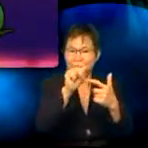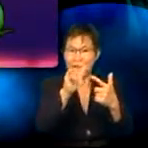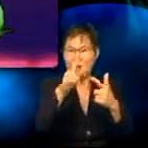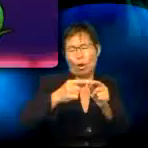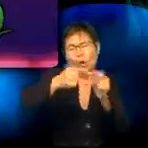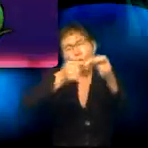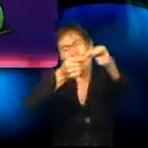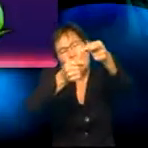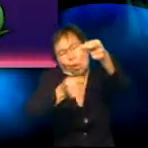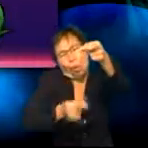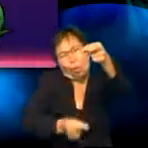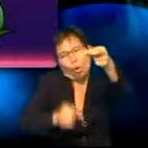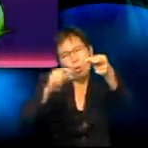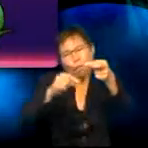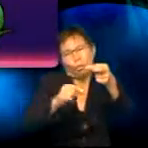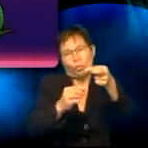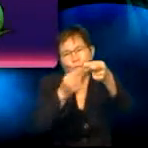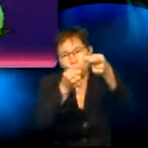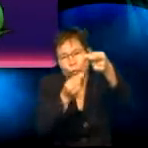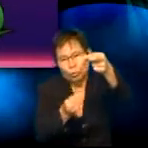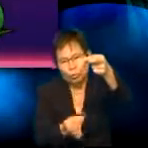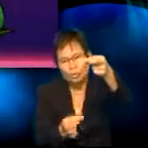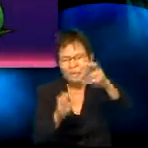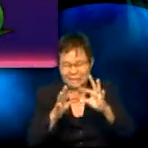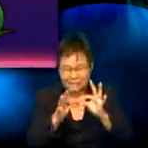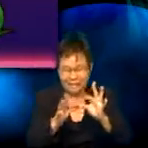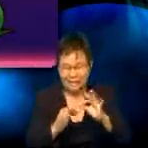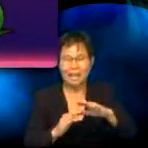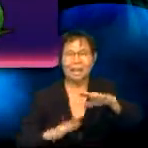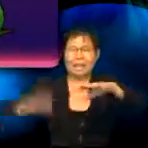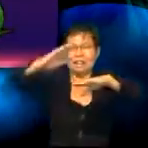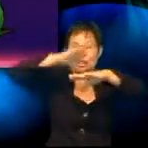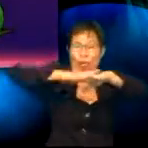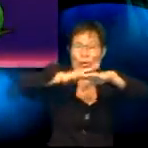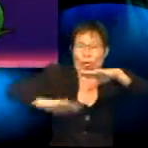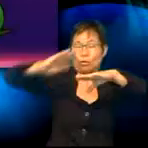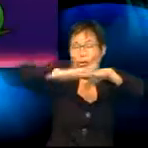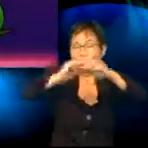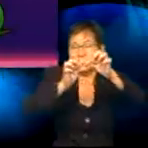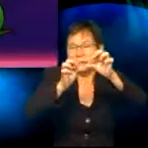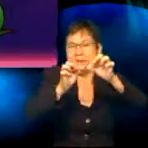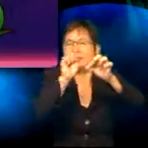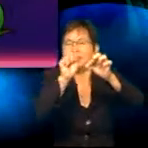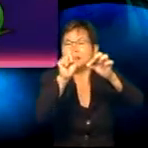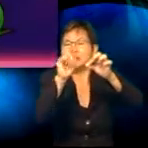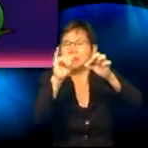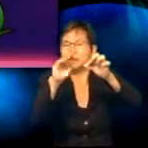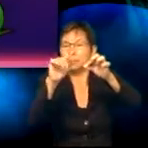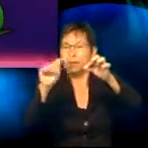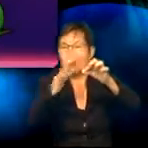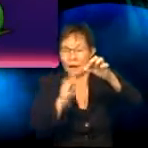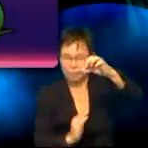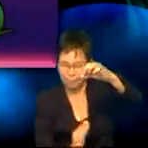a swollen base. The sticky part at the top of it is called the stigma, and the base